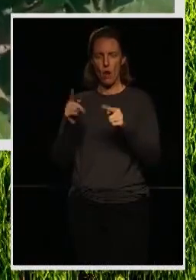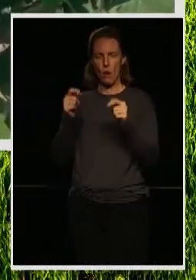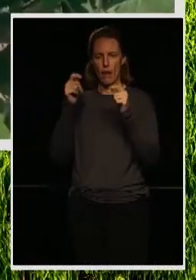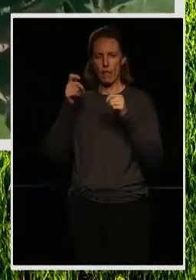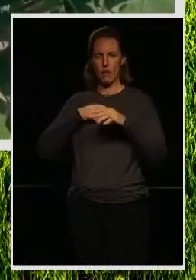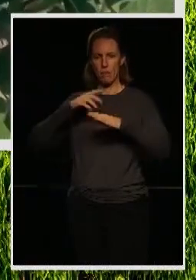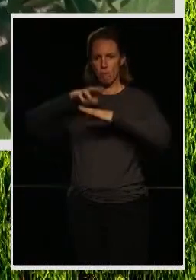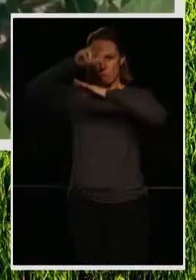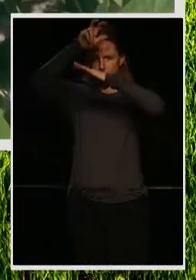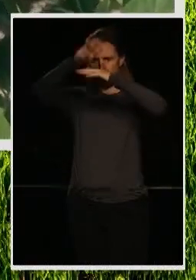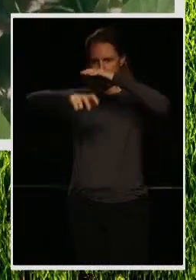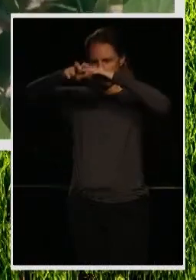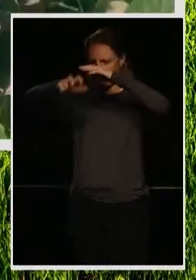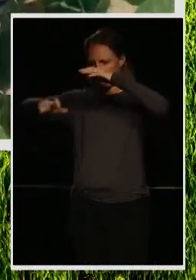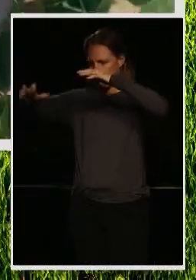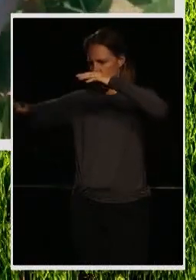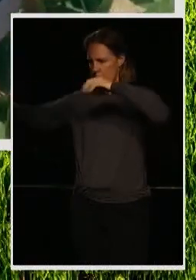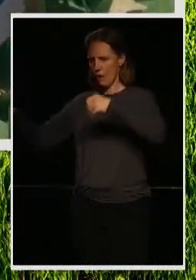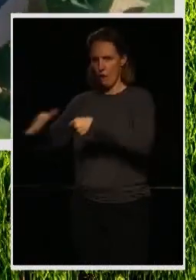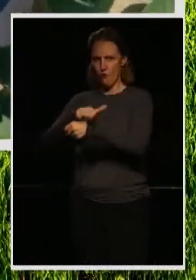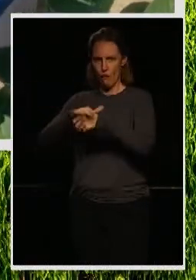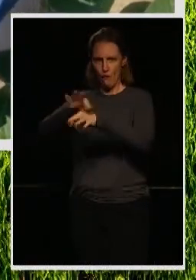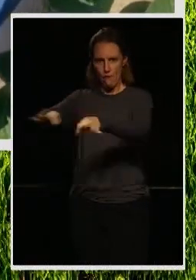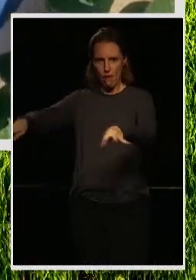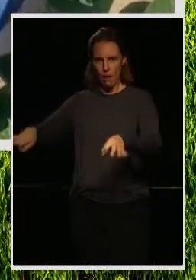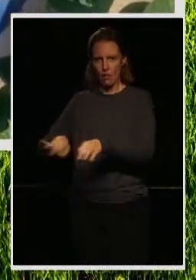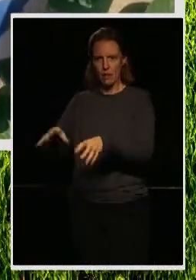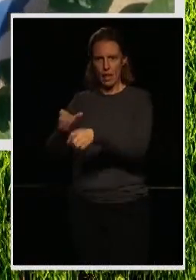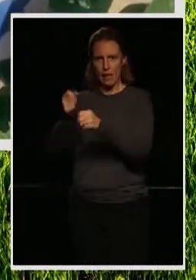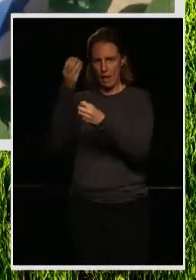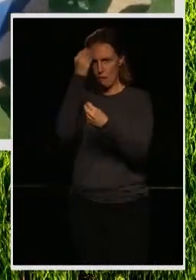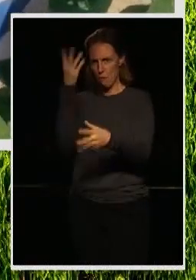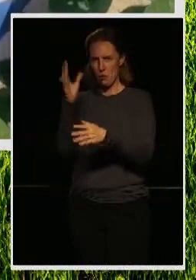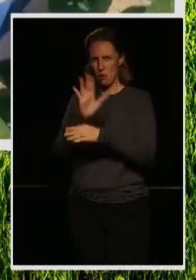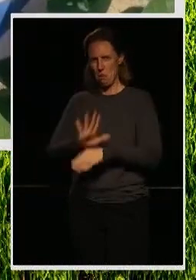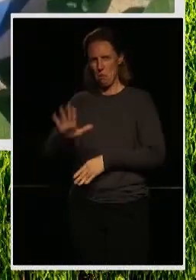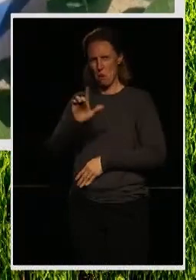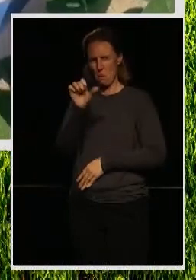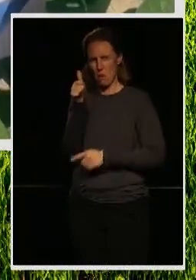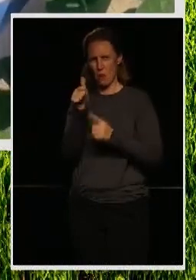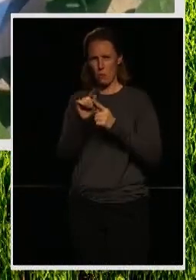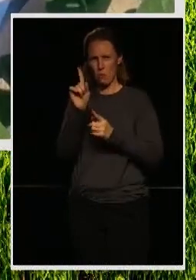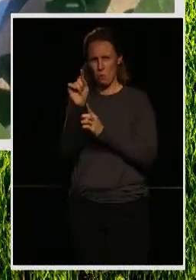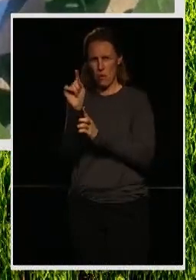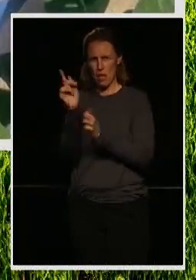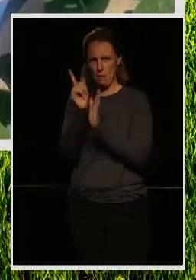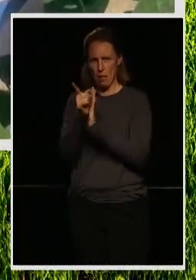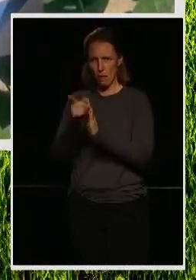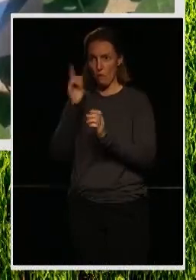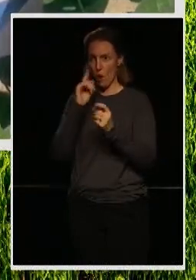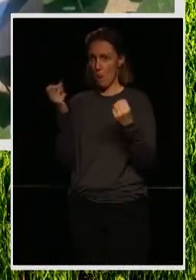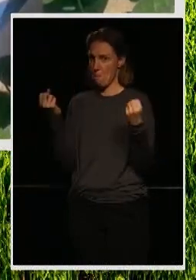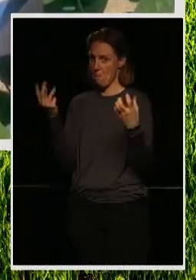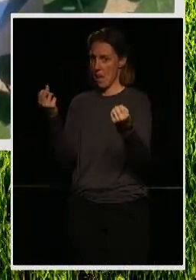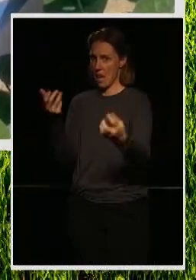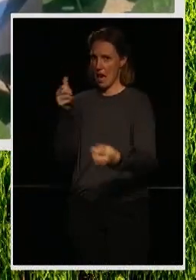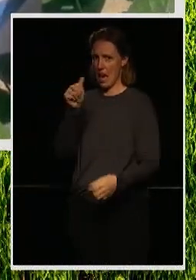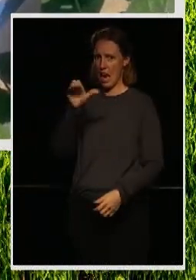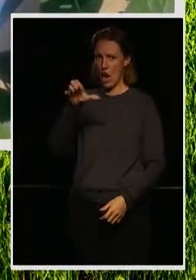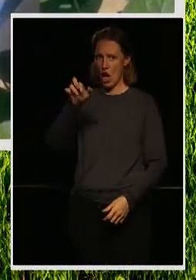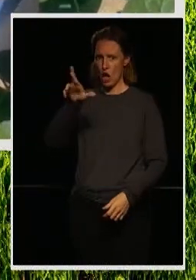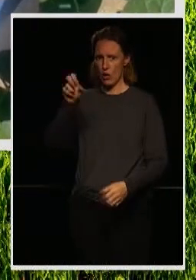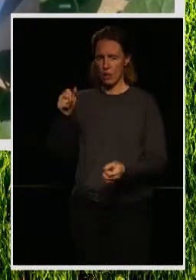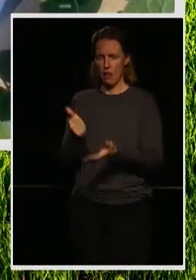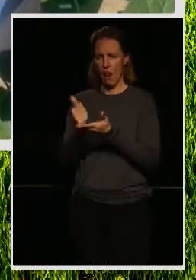the whole field and get the information within about 10 to 20 minutes for many acres, and help the farmers